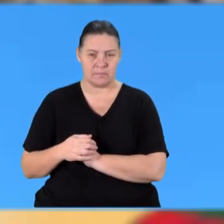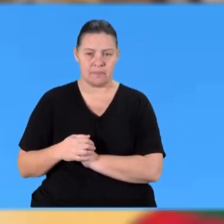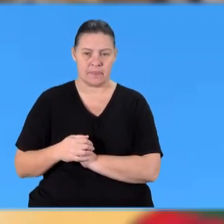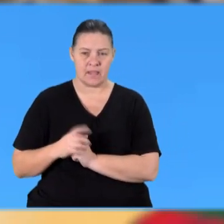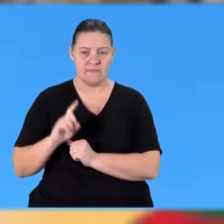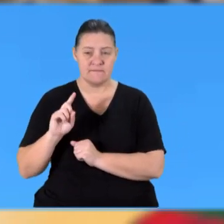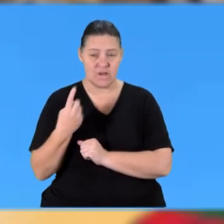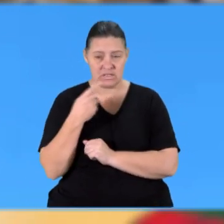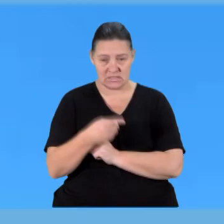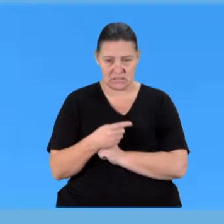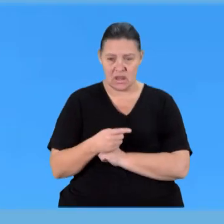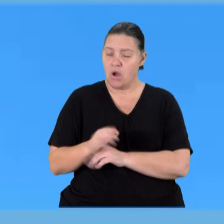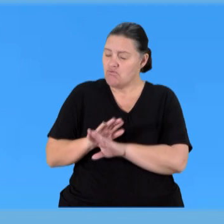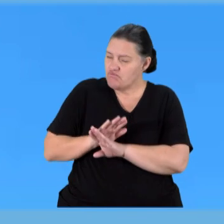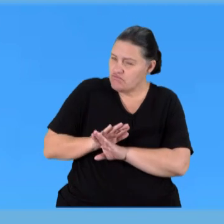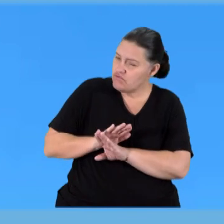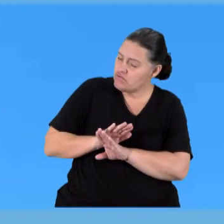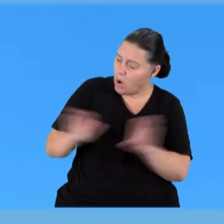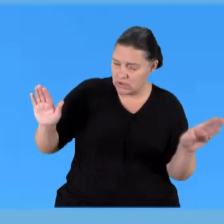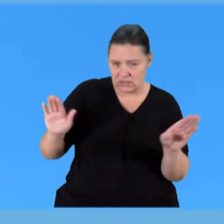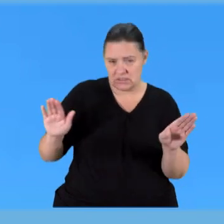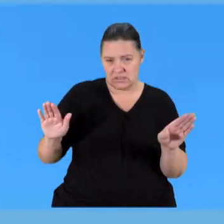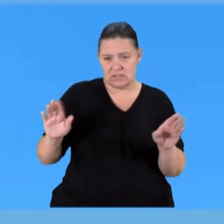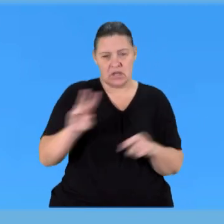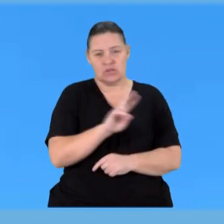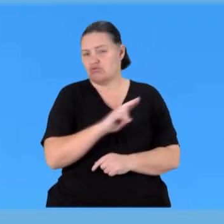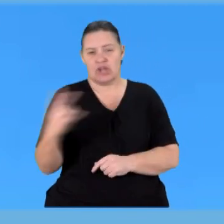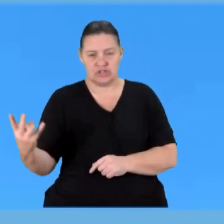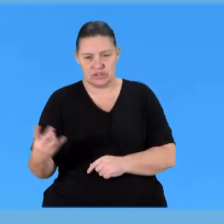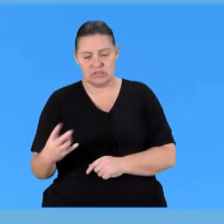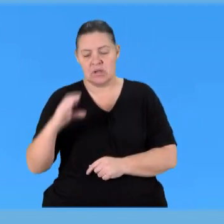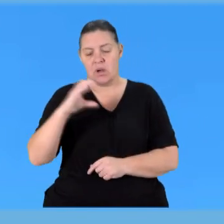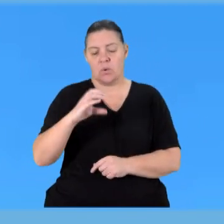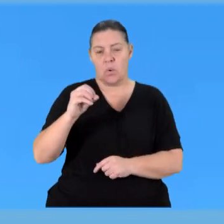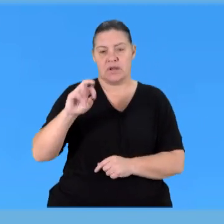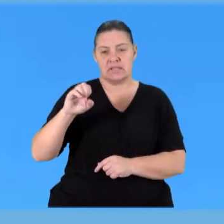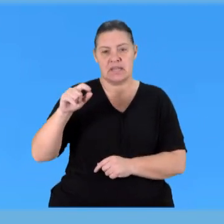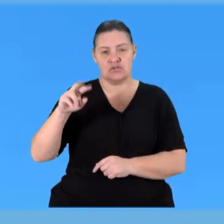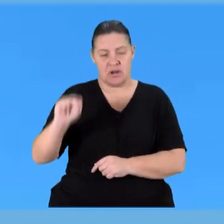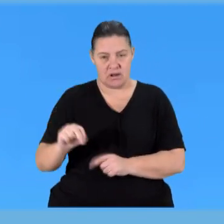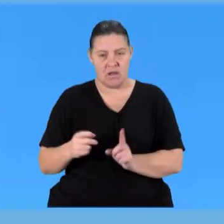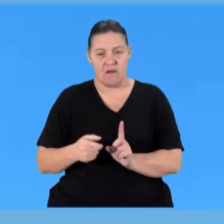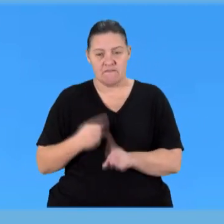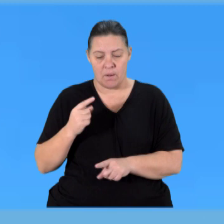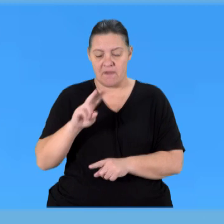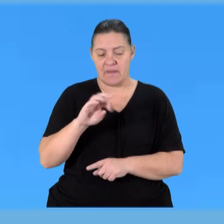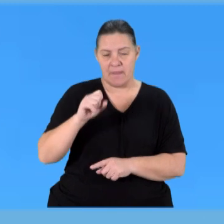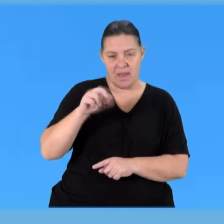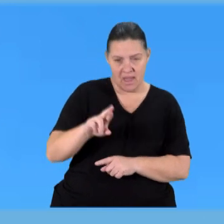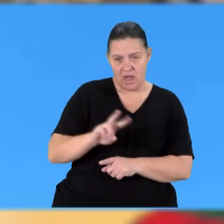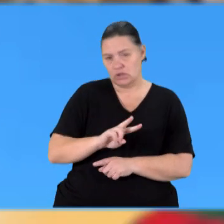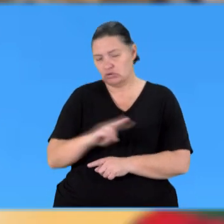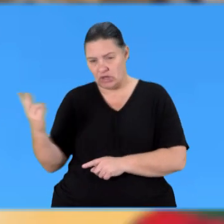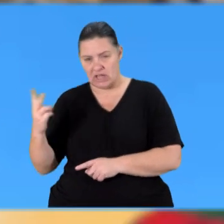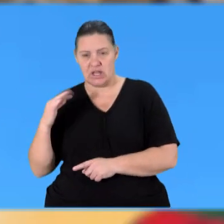So, first of all, the process that does not convert. So, condensation is that process that changes